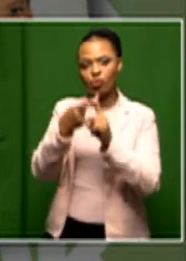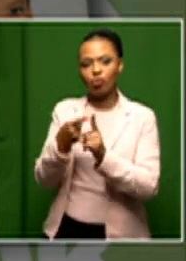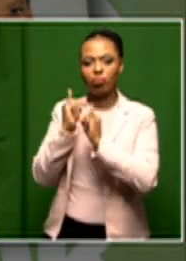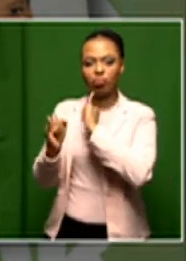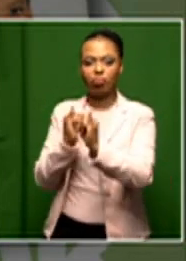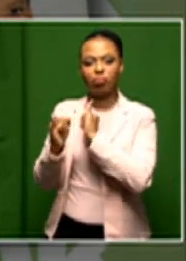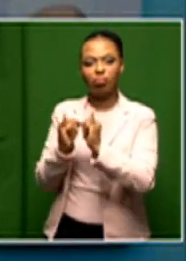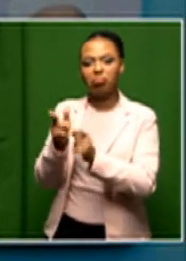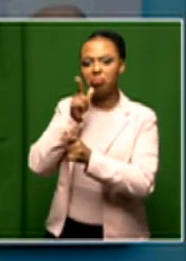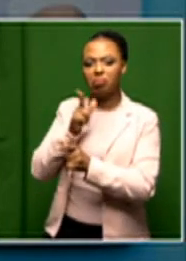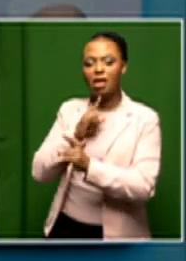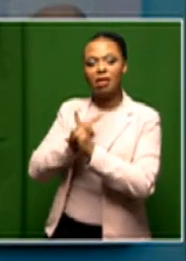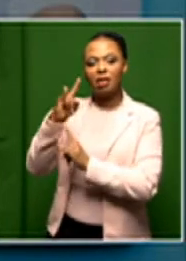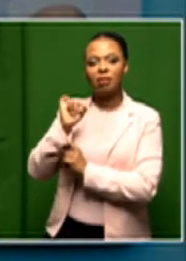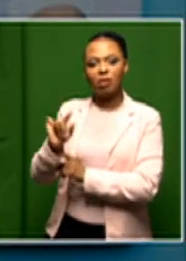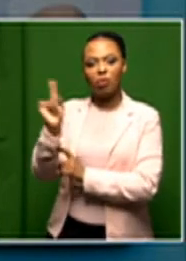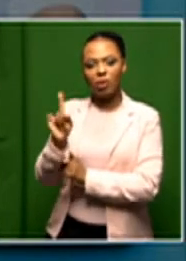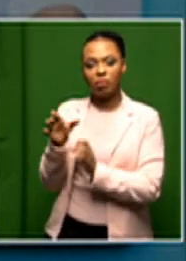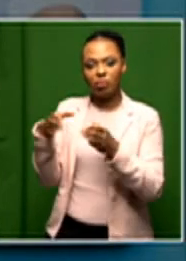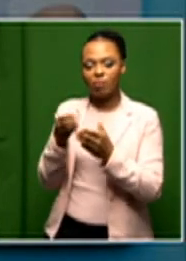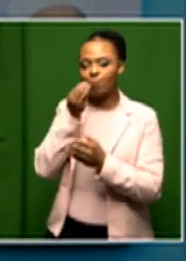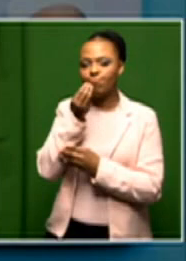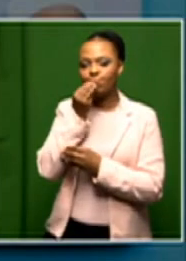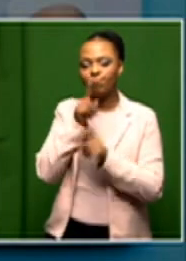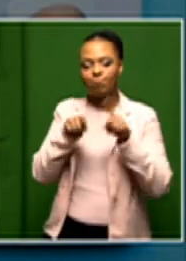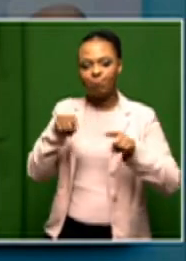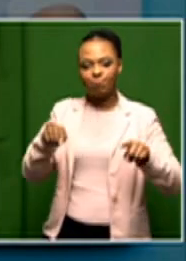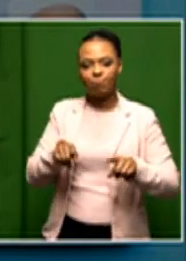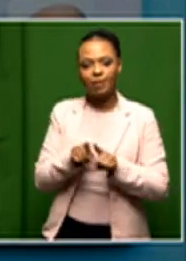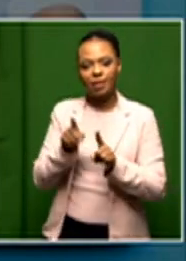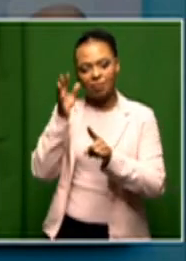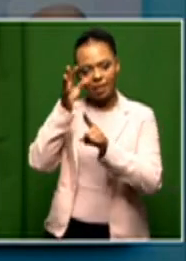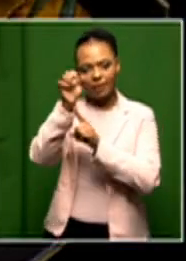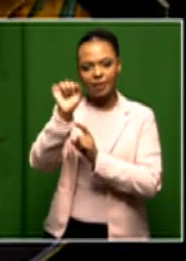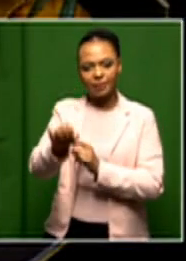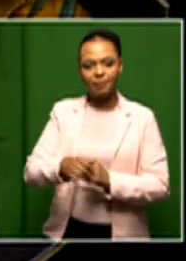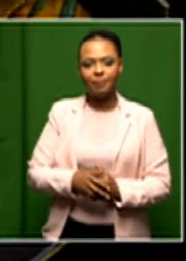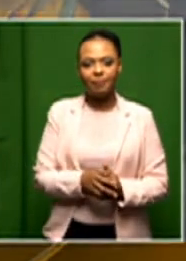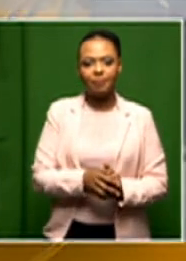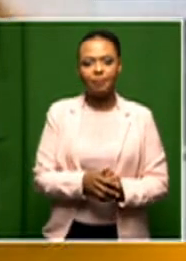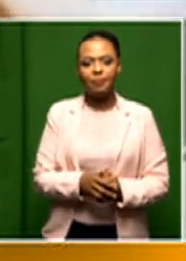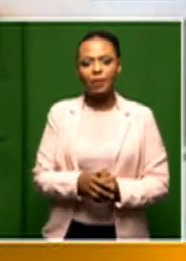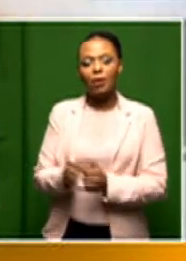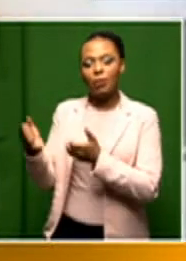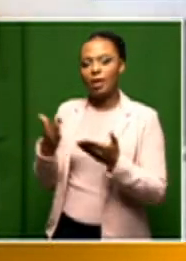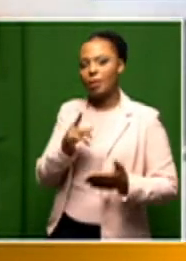more about her success in this industry as well as these ventures. Siba, very good morning to you. Thanks for joining us. Welcome to Morning